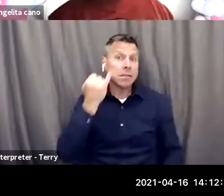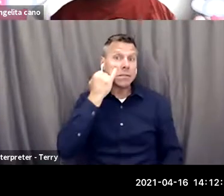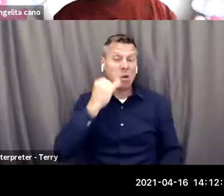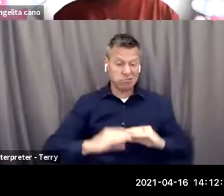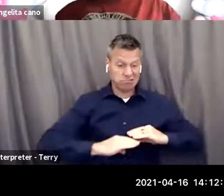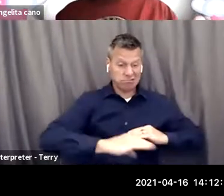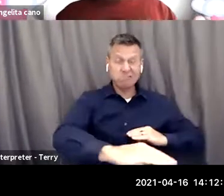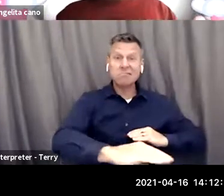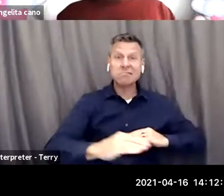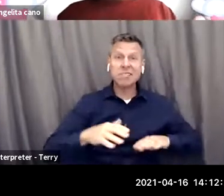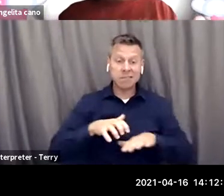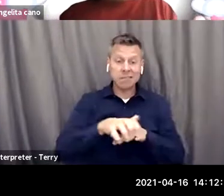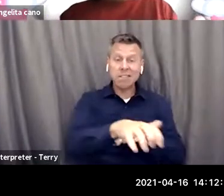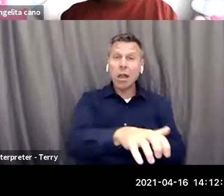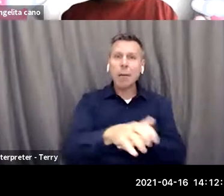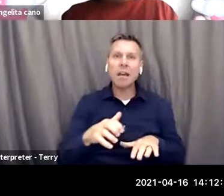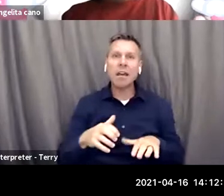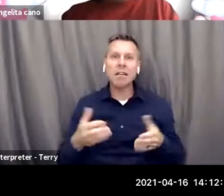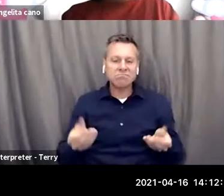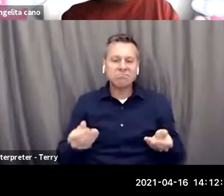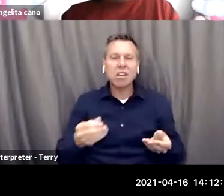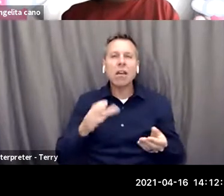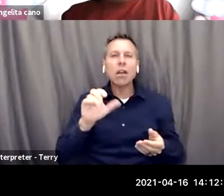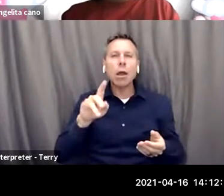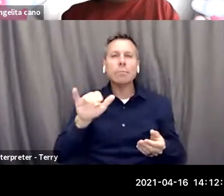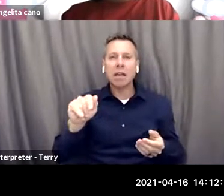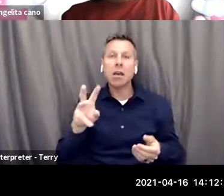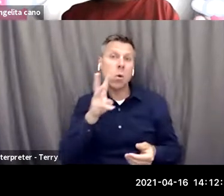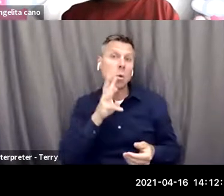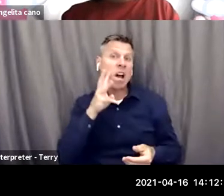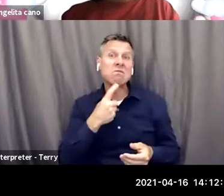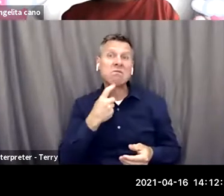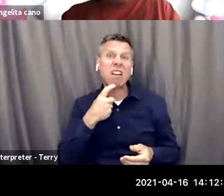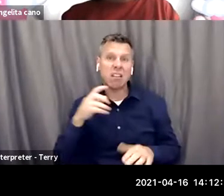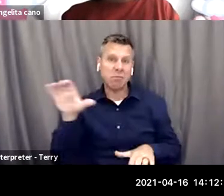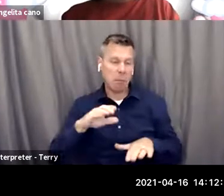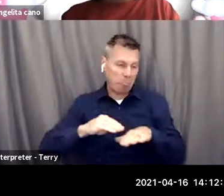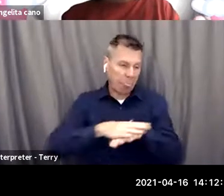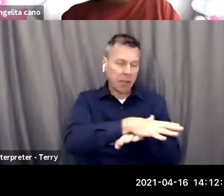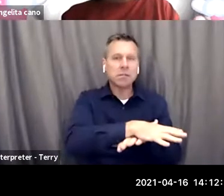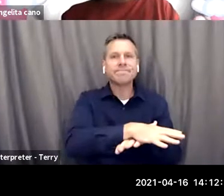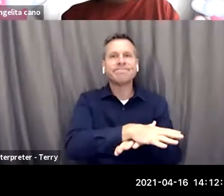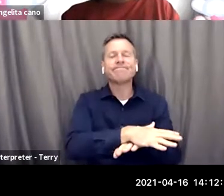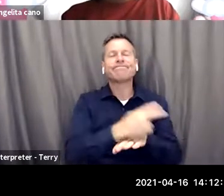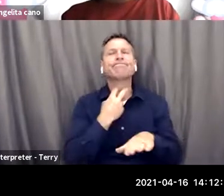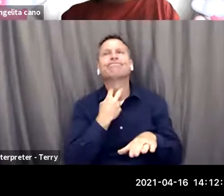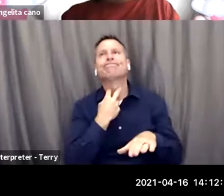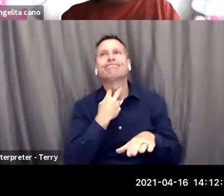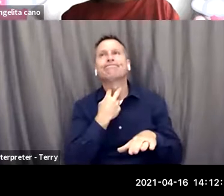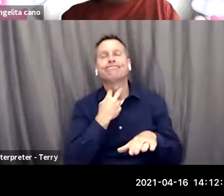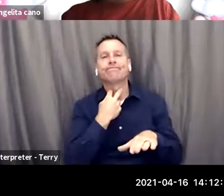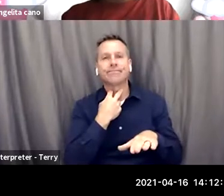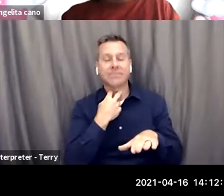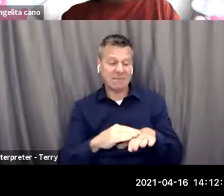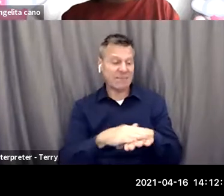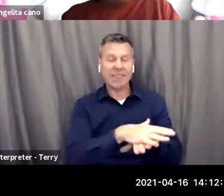screwed. You're going to have a stain. And you can do one of two things. You can take that stain and you can make it a speaking point to